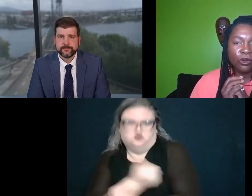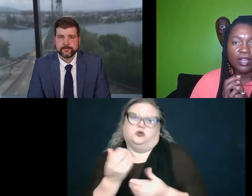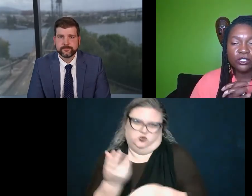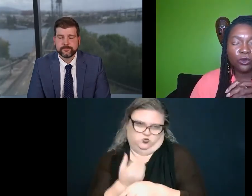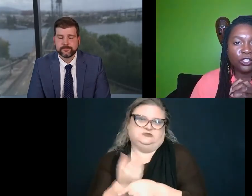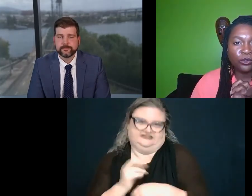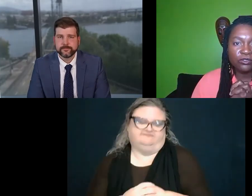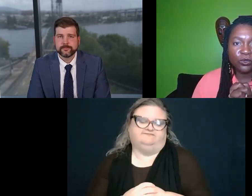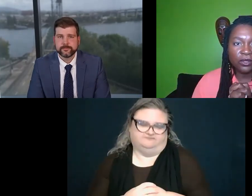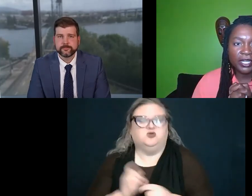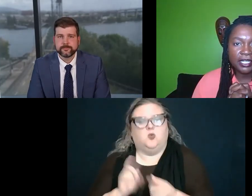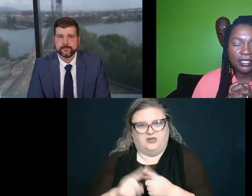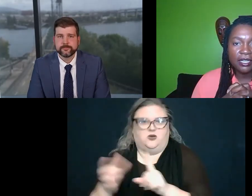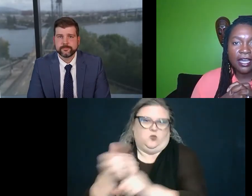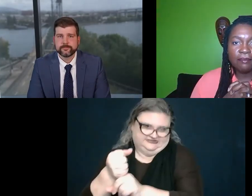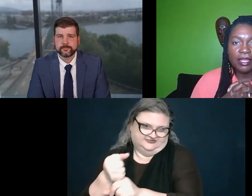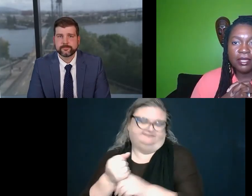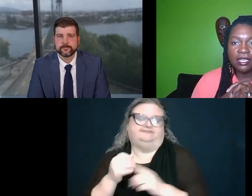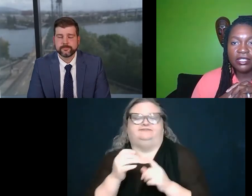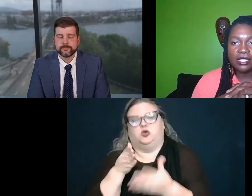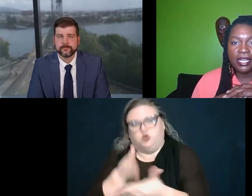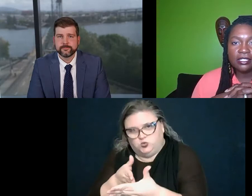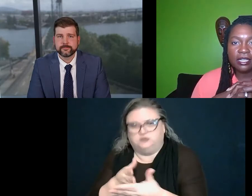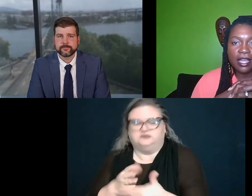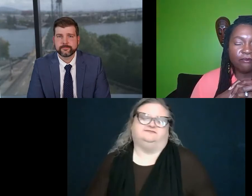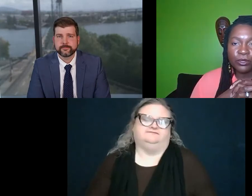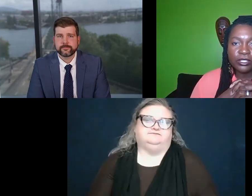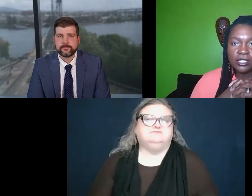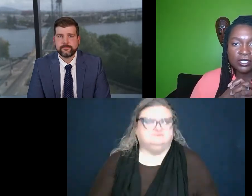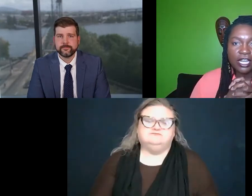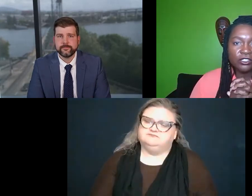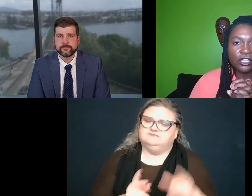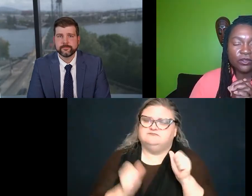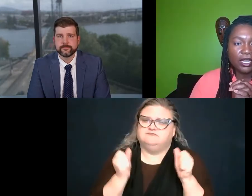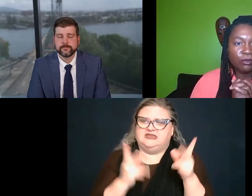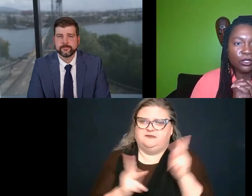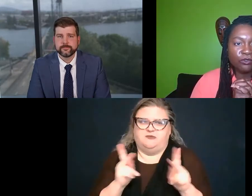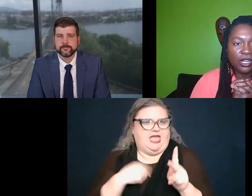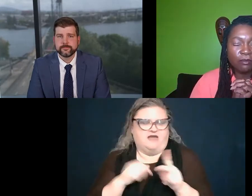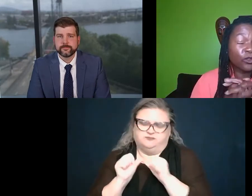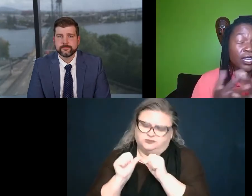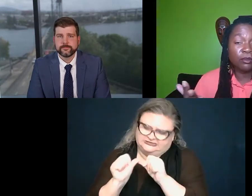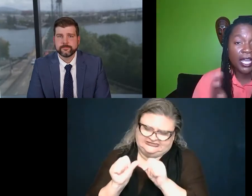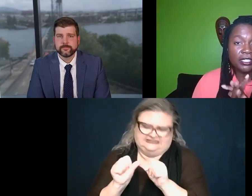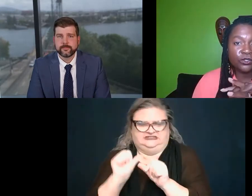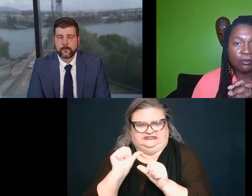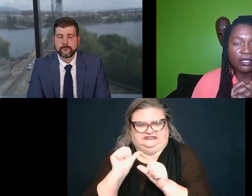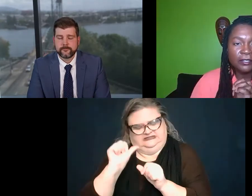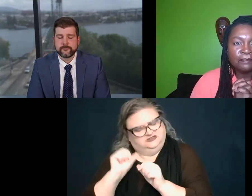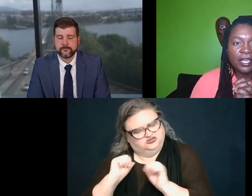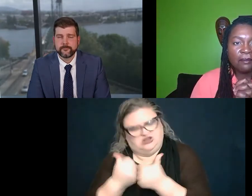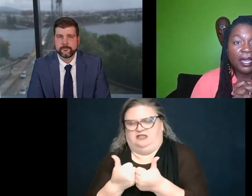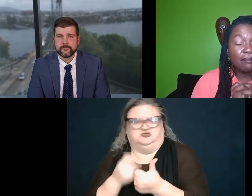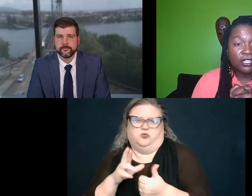folks were arrested or accused of doing what they did. And many of his clients have persistent challenges that they're not able to overcome or they're not able to